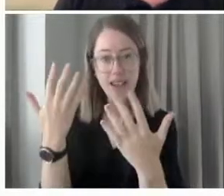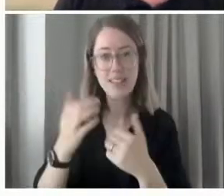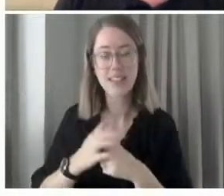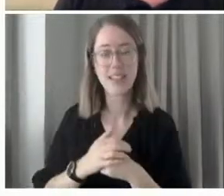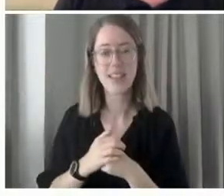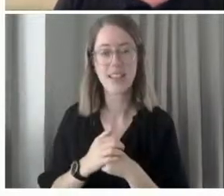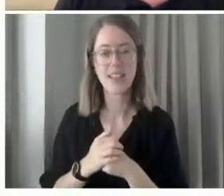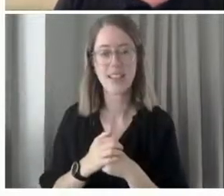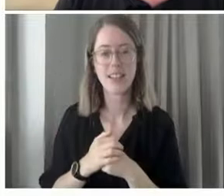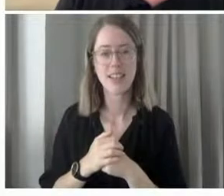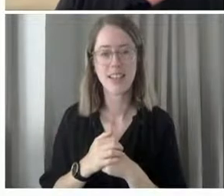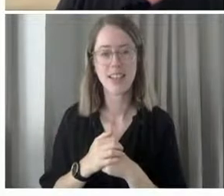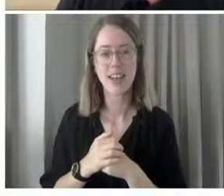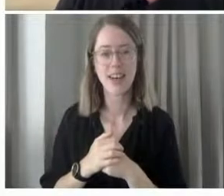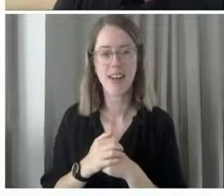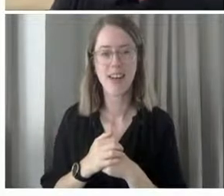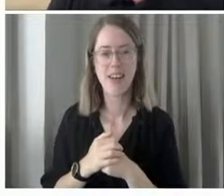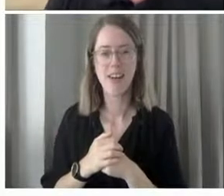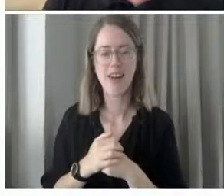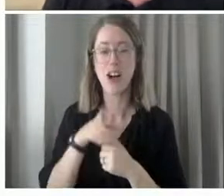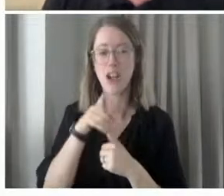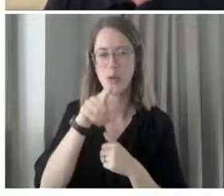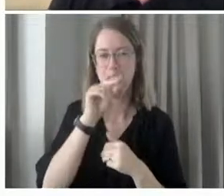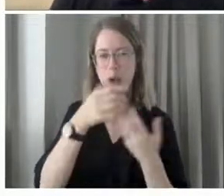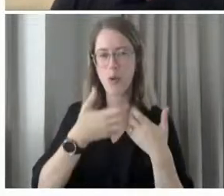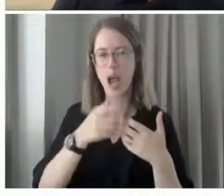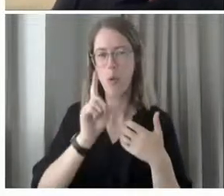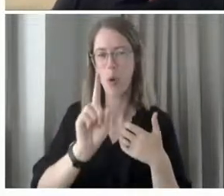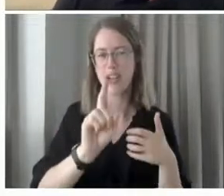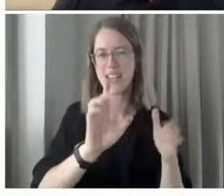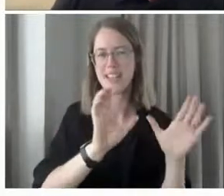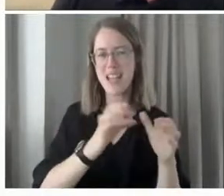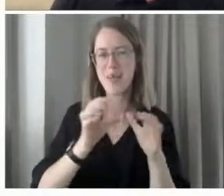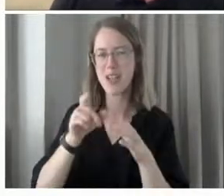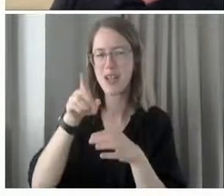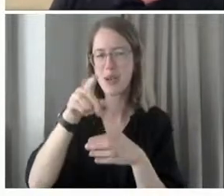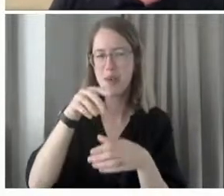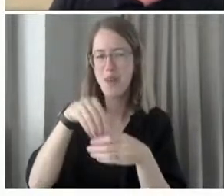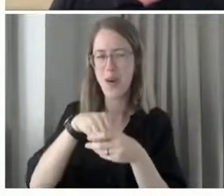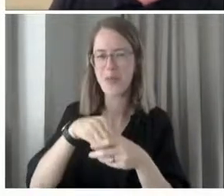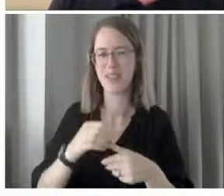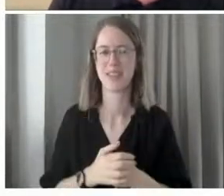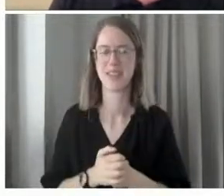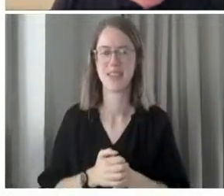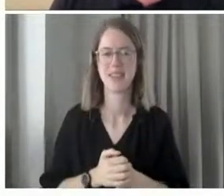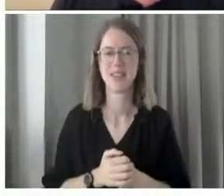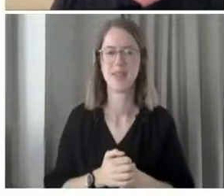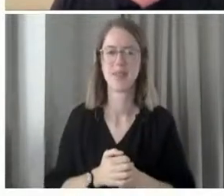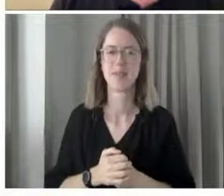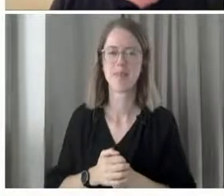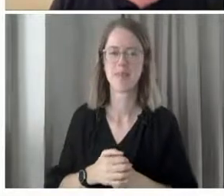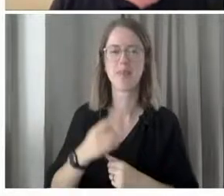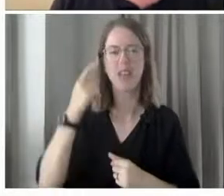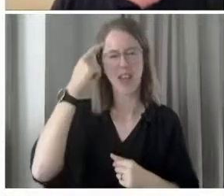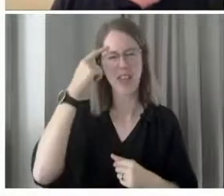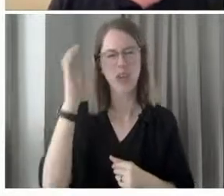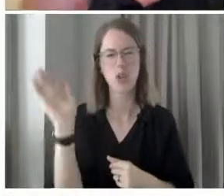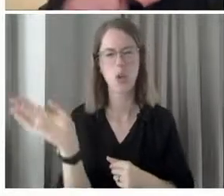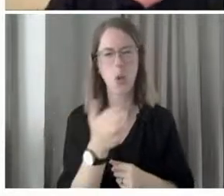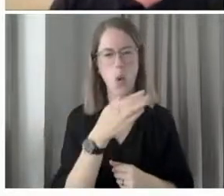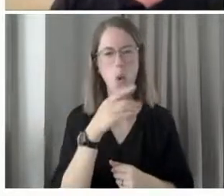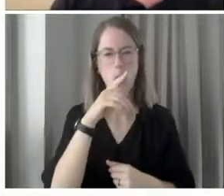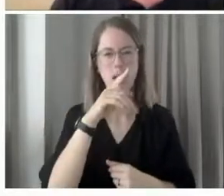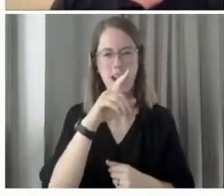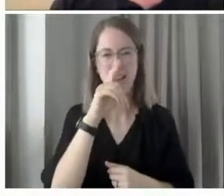can put a link somewhere else as well as I'm speaking. But I think you're all able to multitask. So